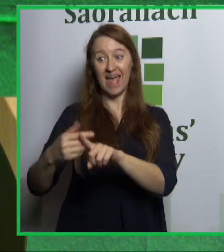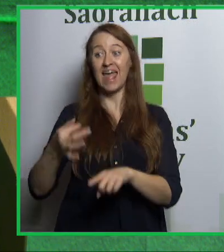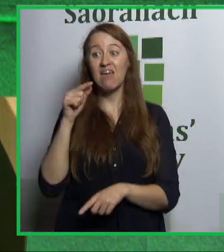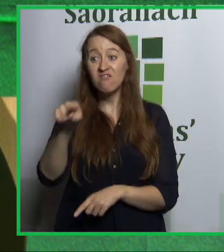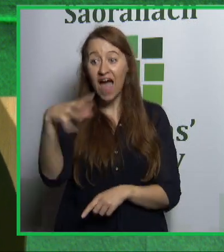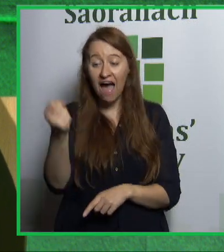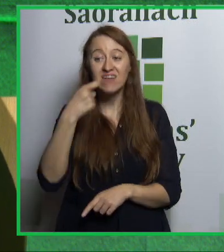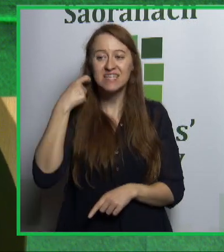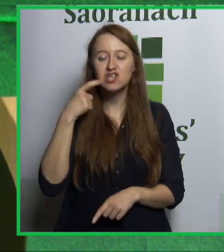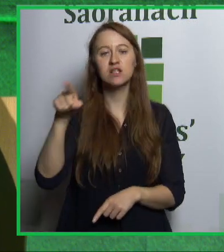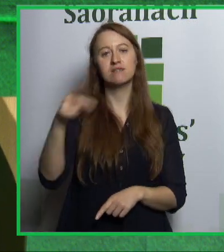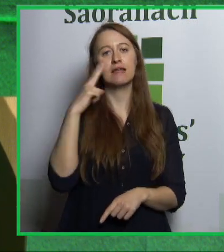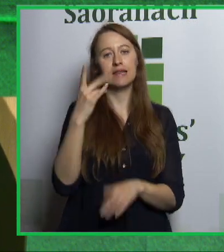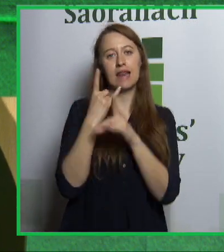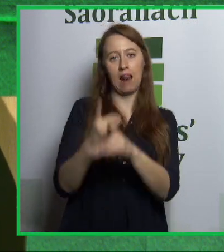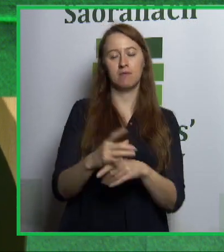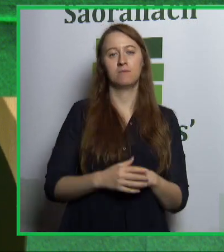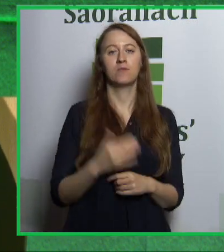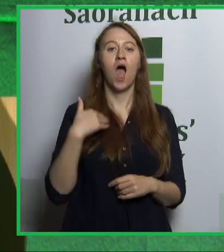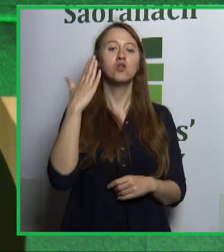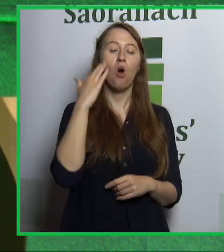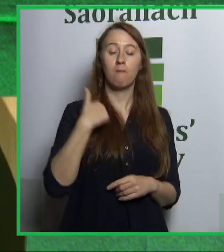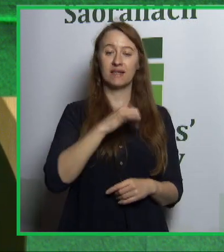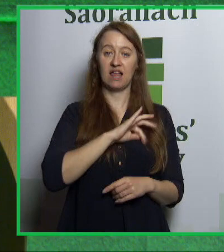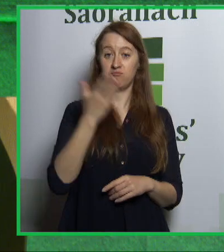worker, when I was in treatment, he was